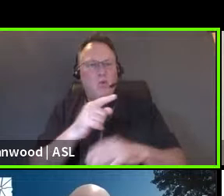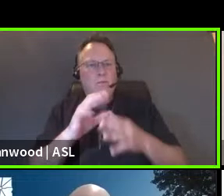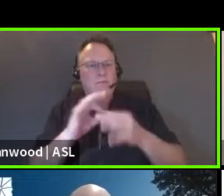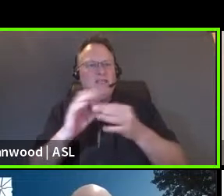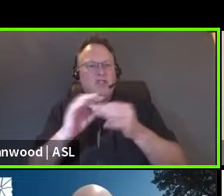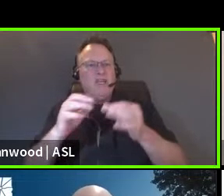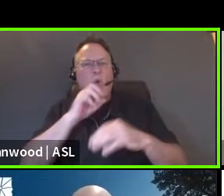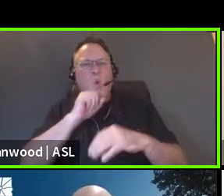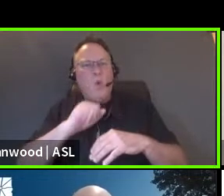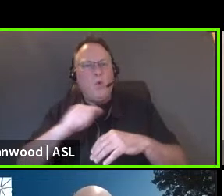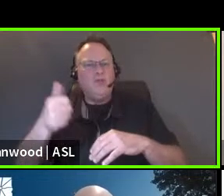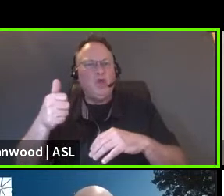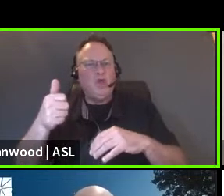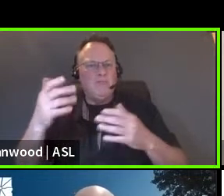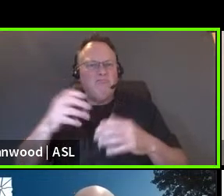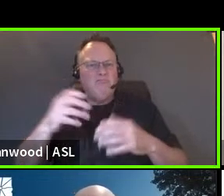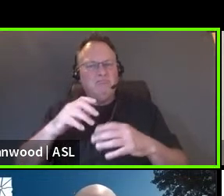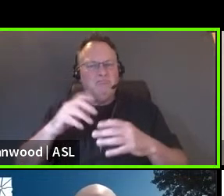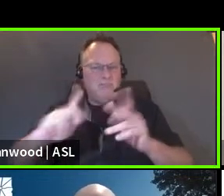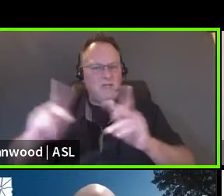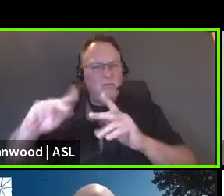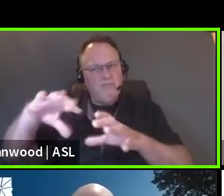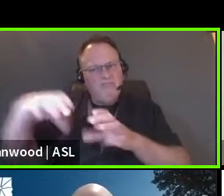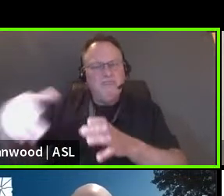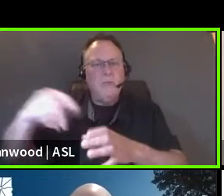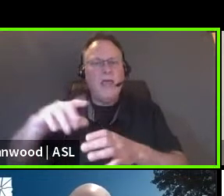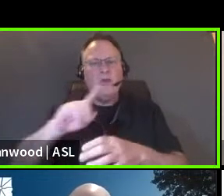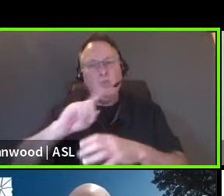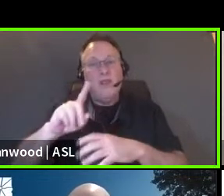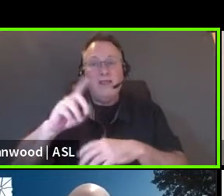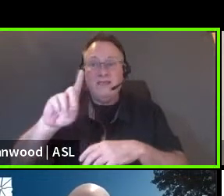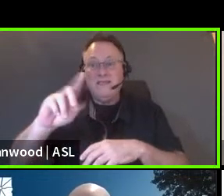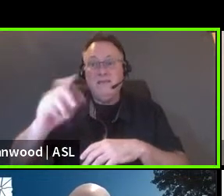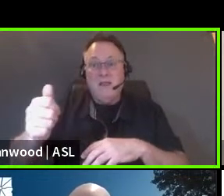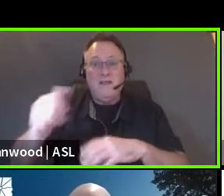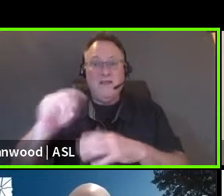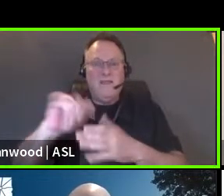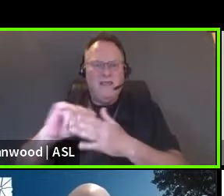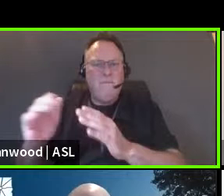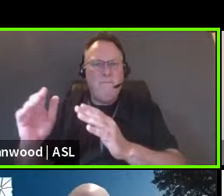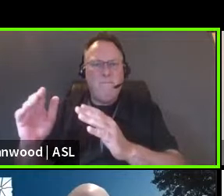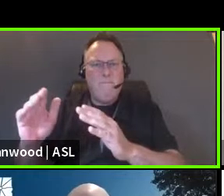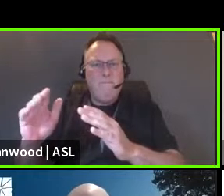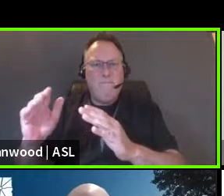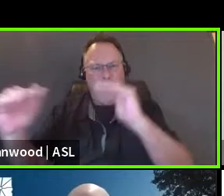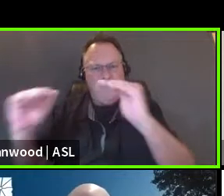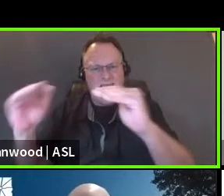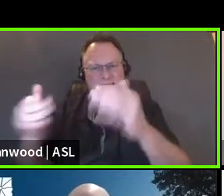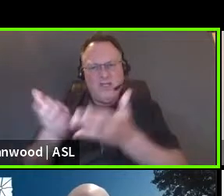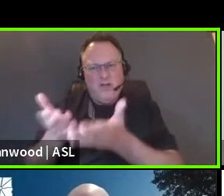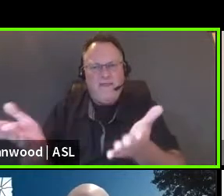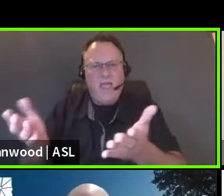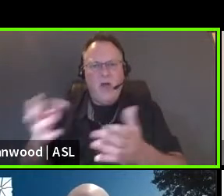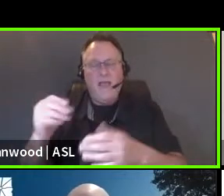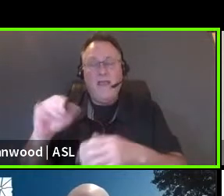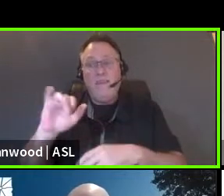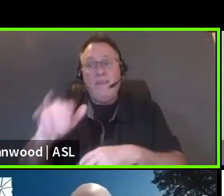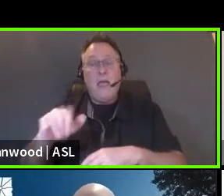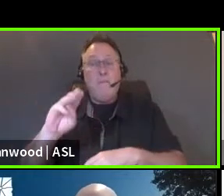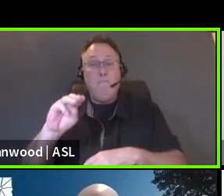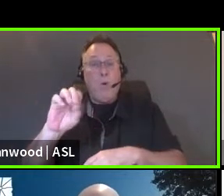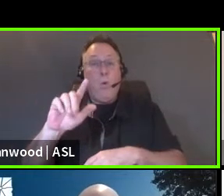and people with disabilities really stand out as populations there. And that mobile home park